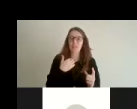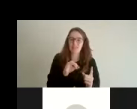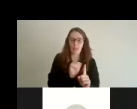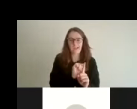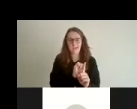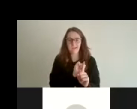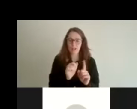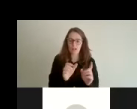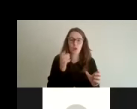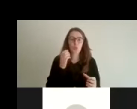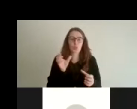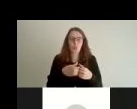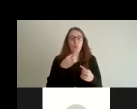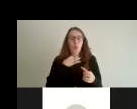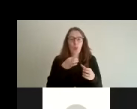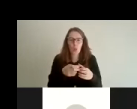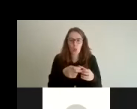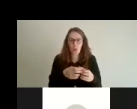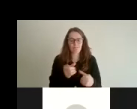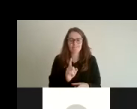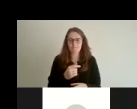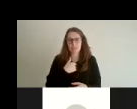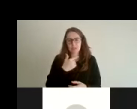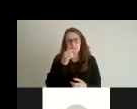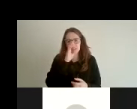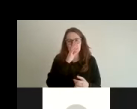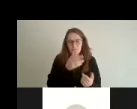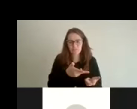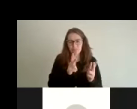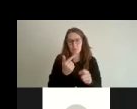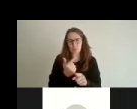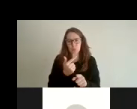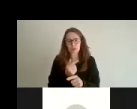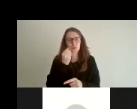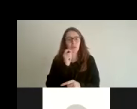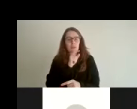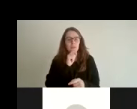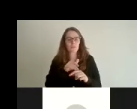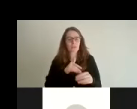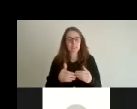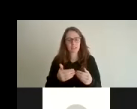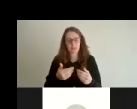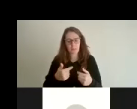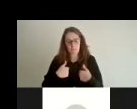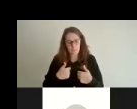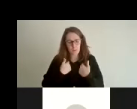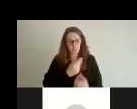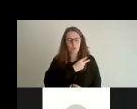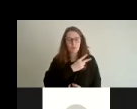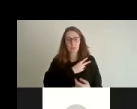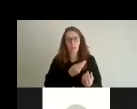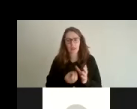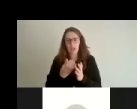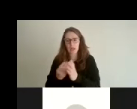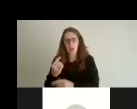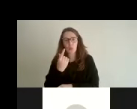minorities, thinking about what is wrong with them, why can't they fit in, how should we get them to start studying in other universities or working with